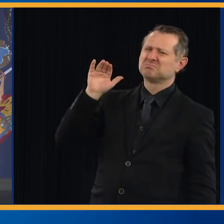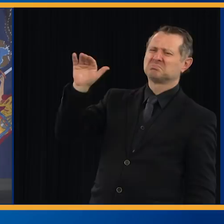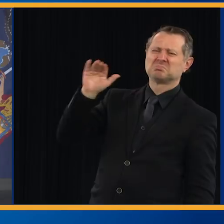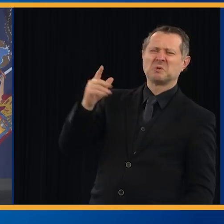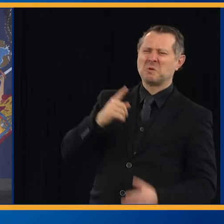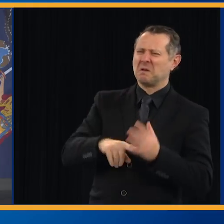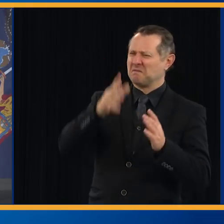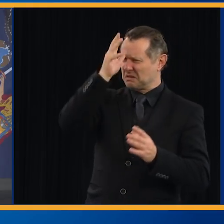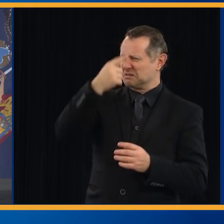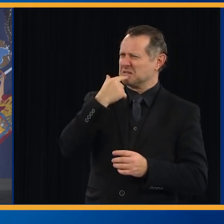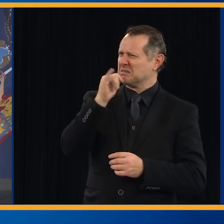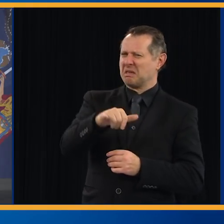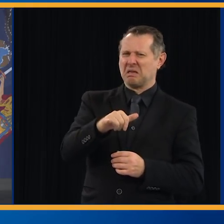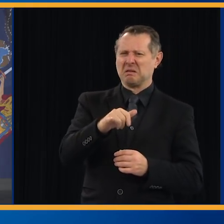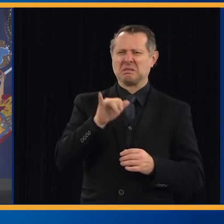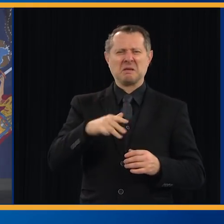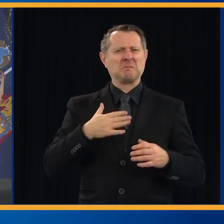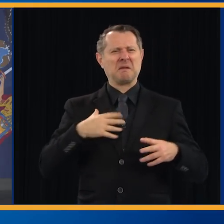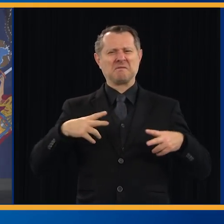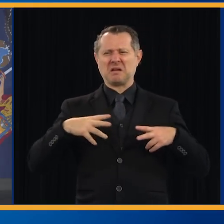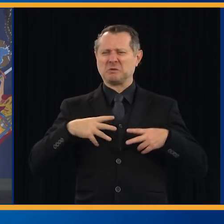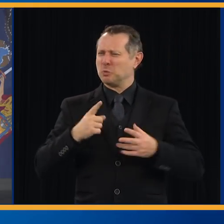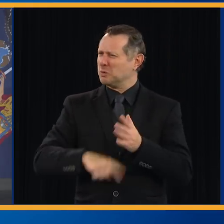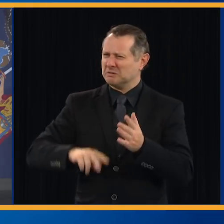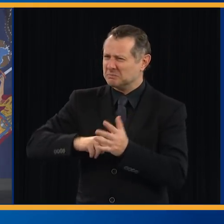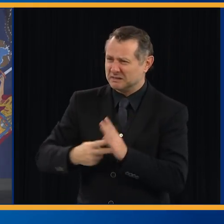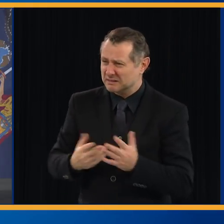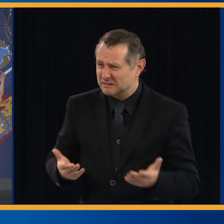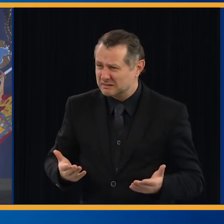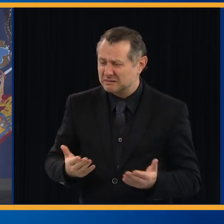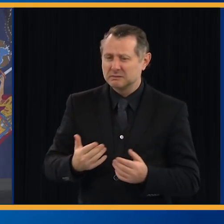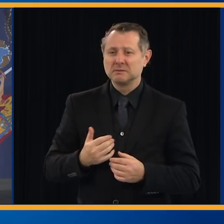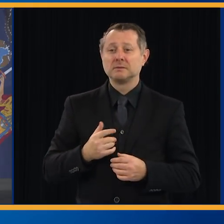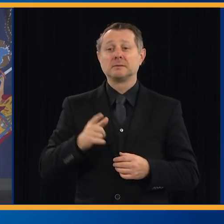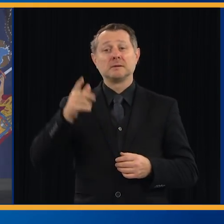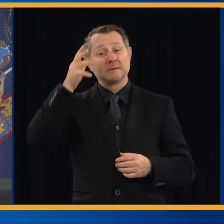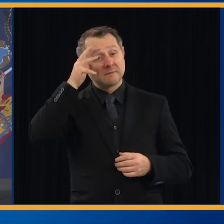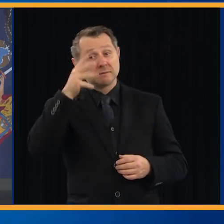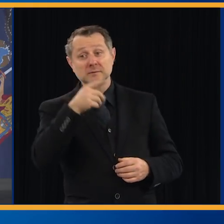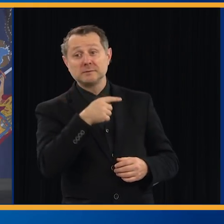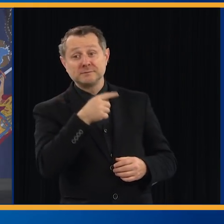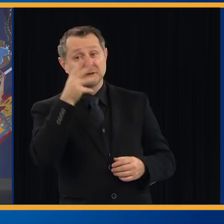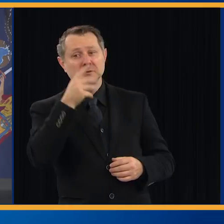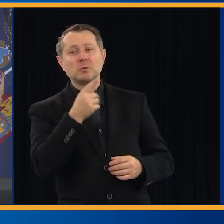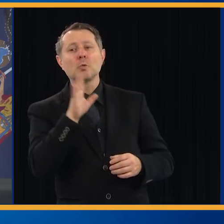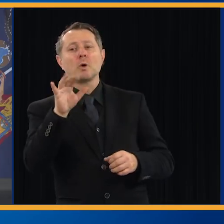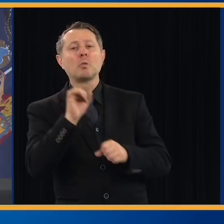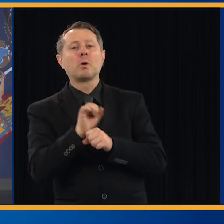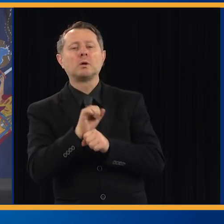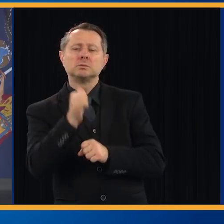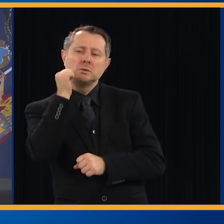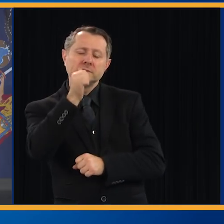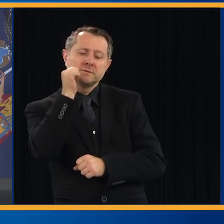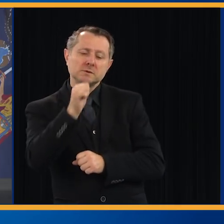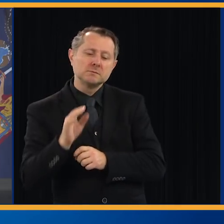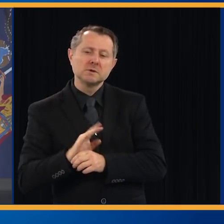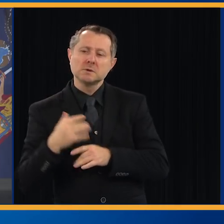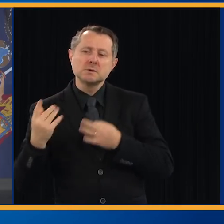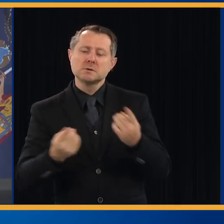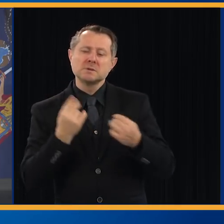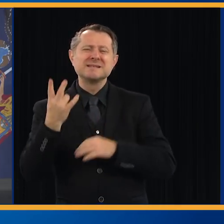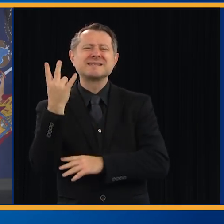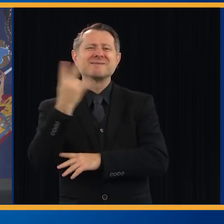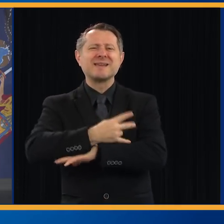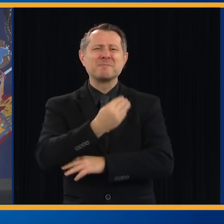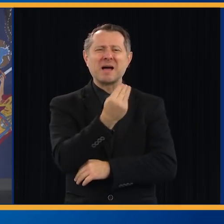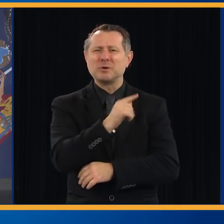Grandpa mean? That was my vacation. He said, well, your grandfather never had a day off. Your grandfather worked 7 days a week. He ran a